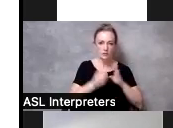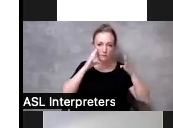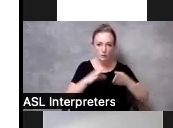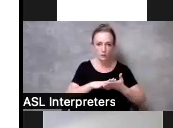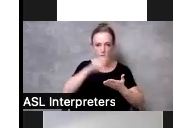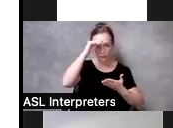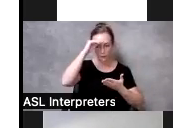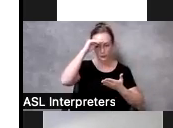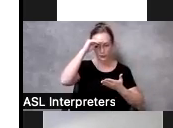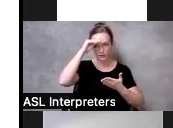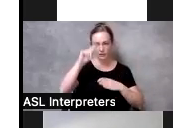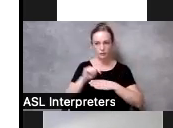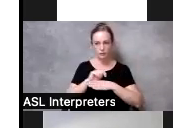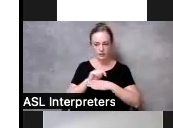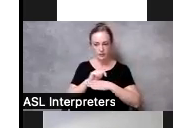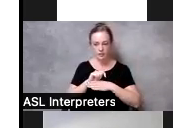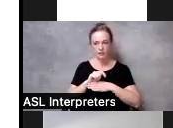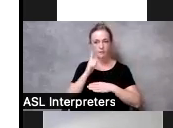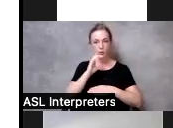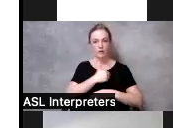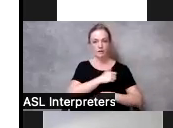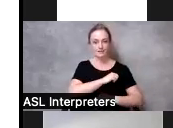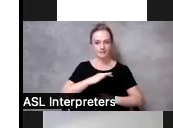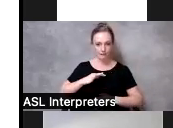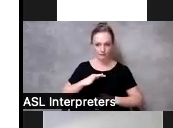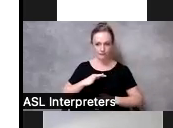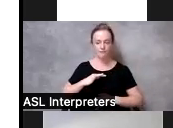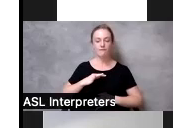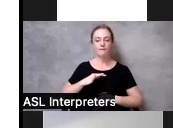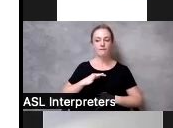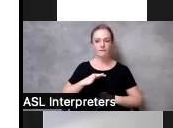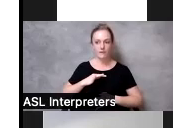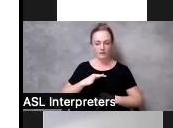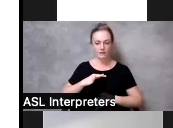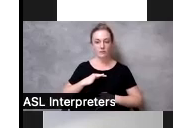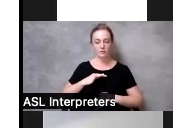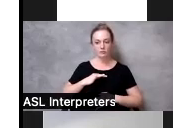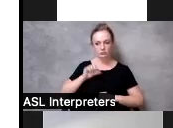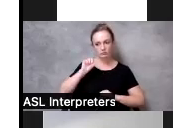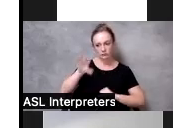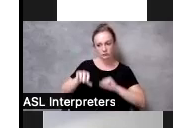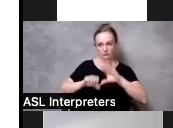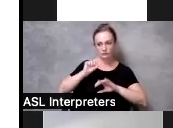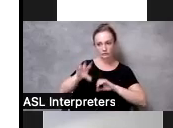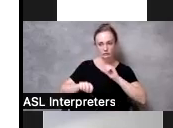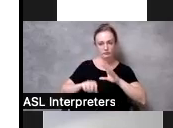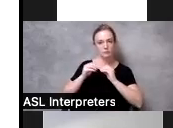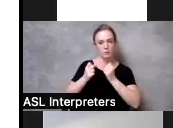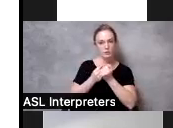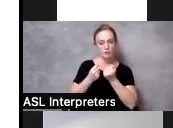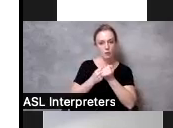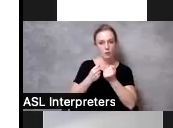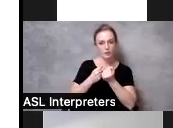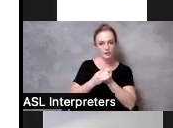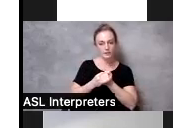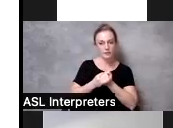learning training for our staff, and providing them with more support on the front